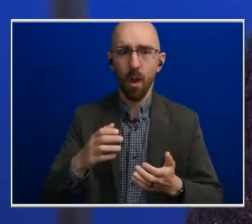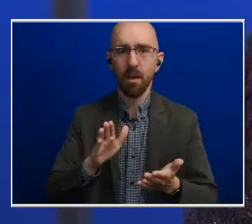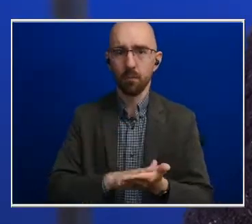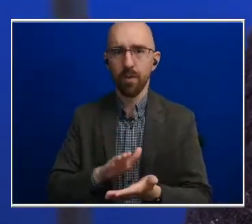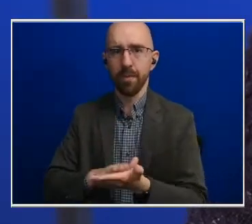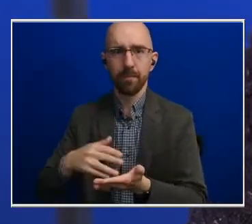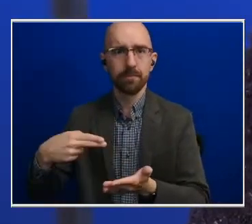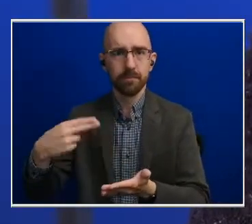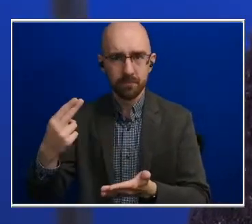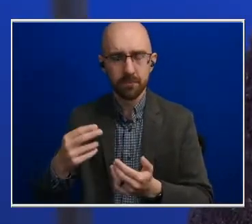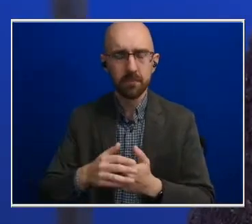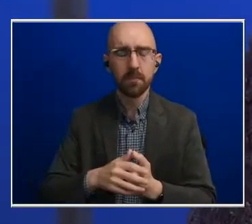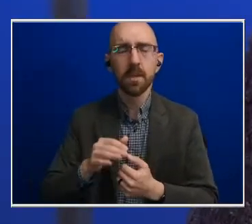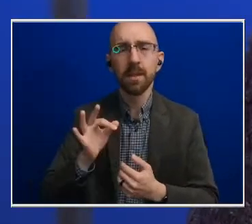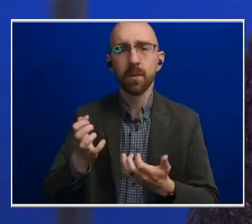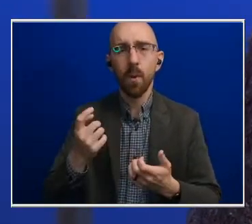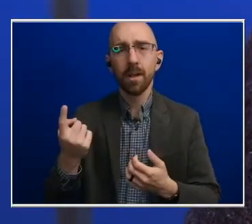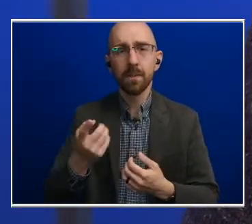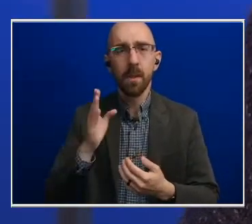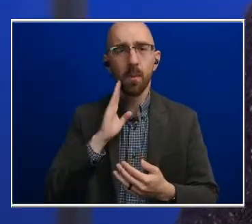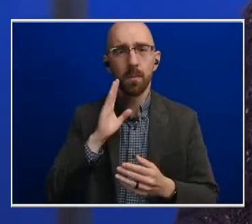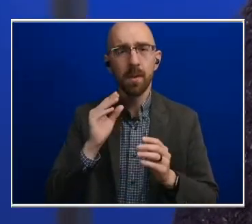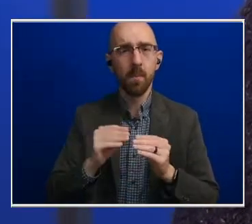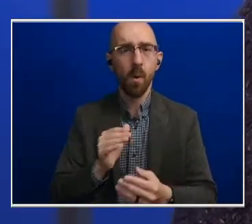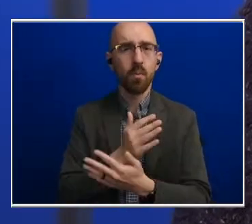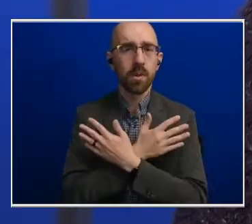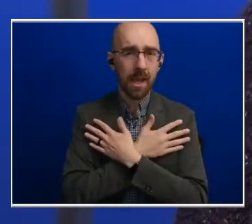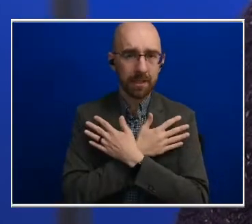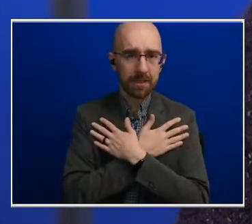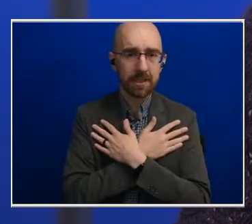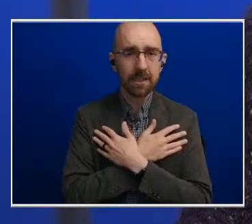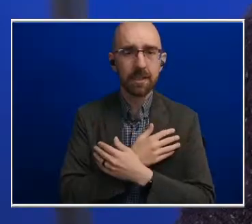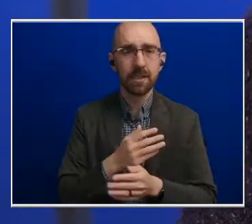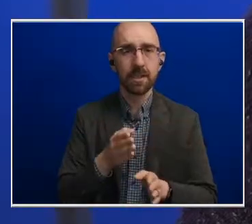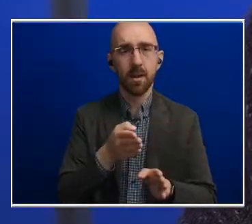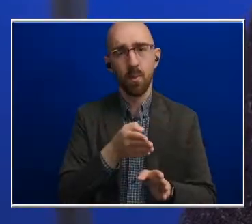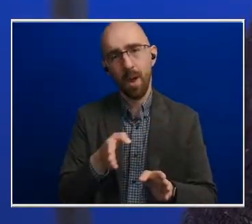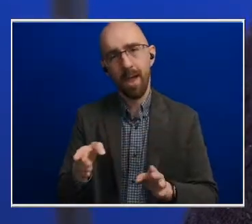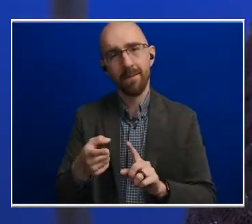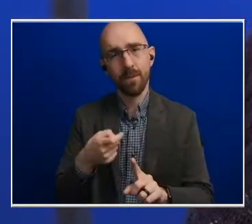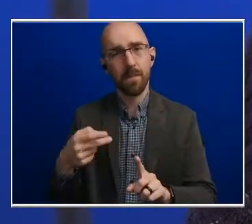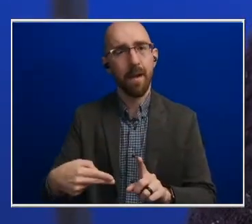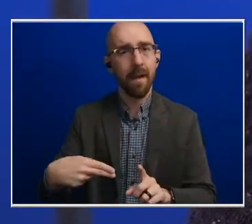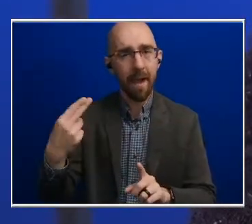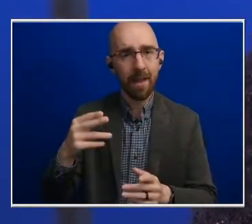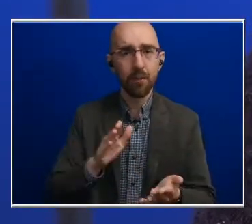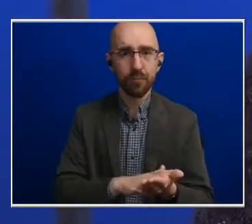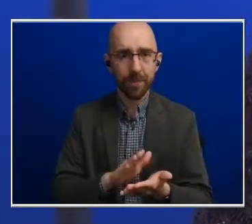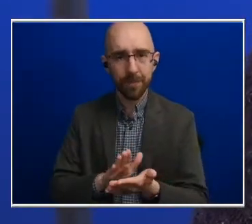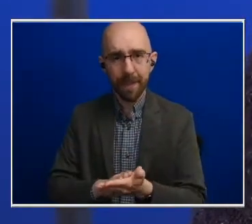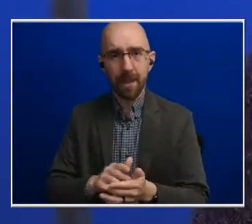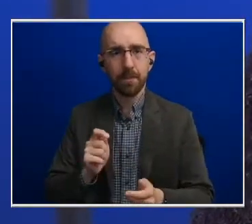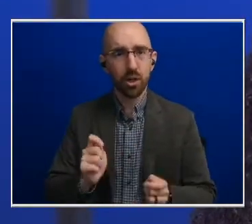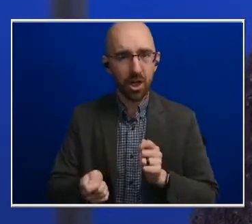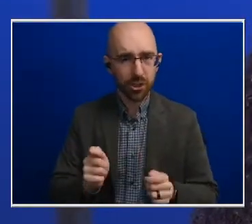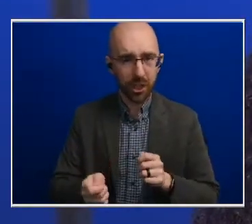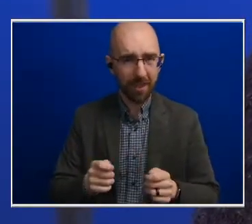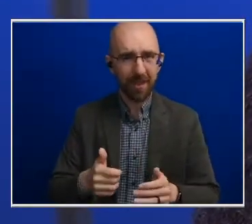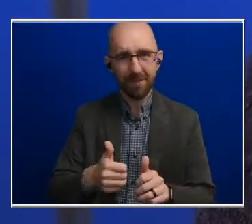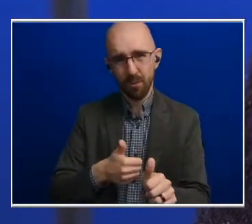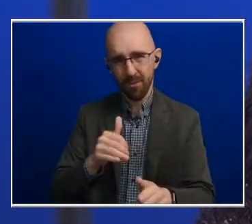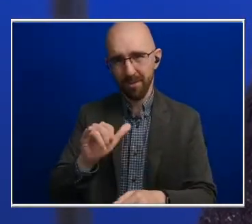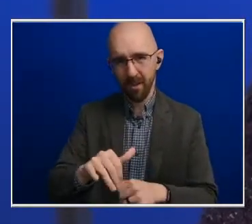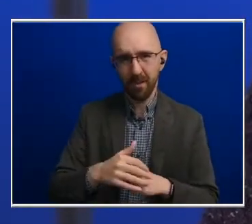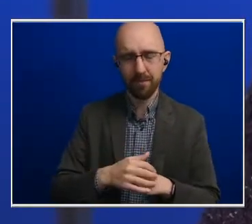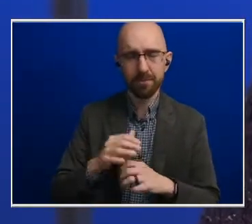you want something that's going to be more relaxing, maybe steer away from the highly rhythmic, lots of percussion, louder music